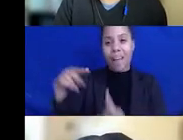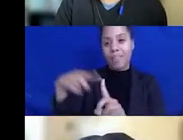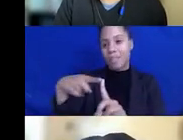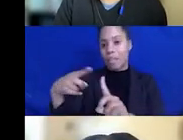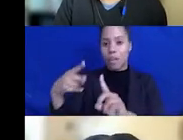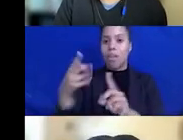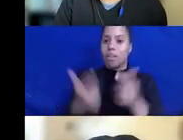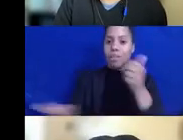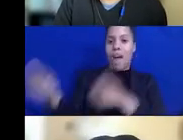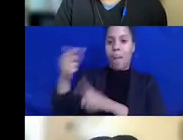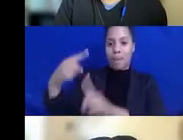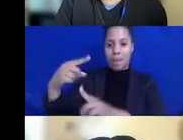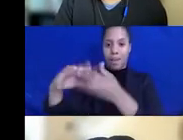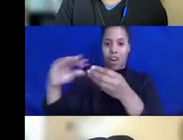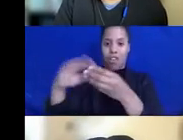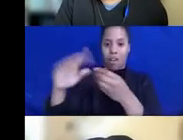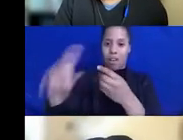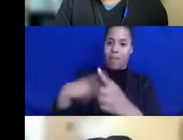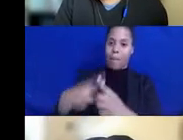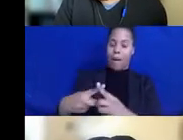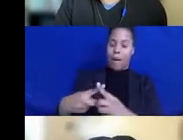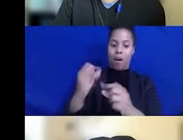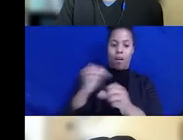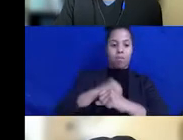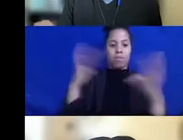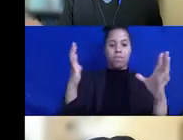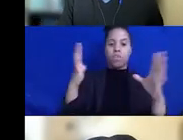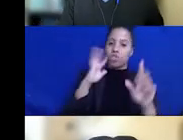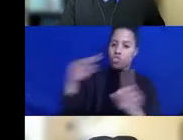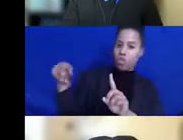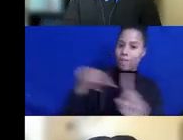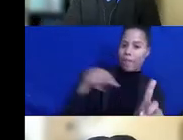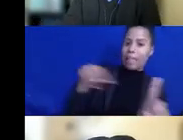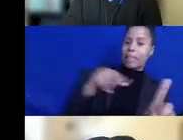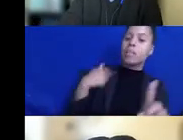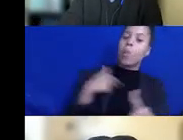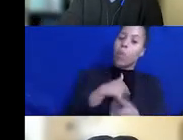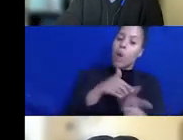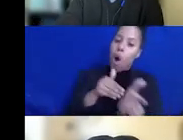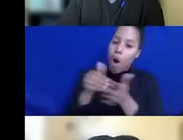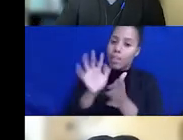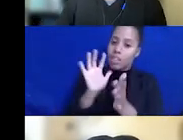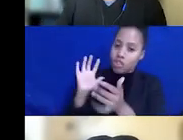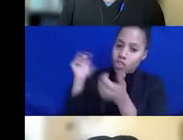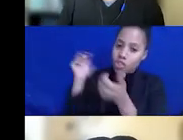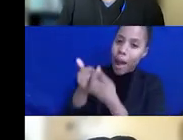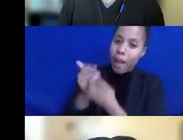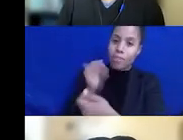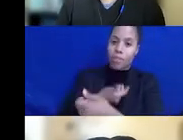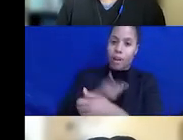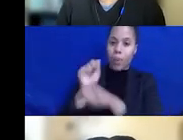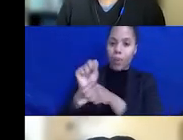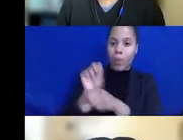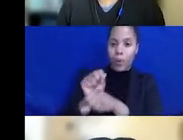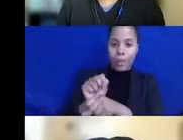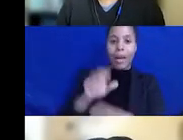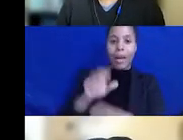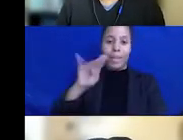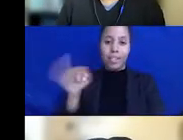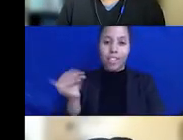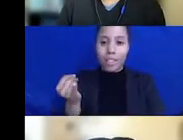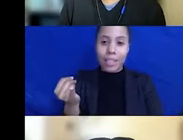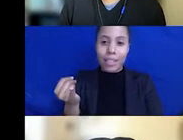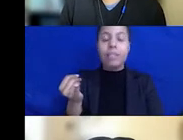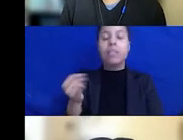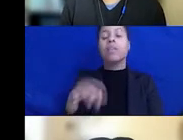about surveillance and a narrative that we often like challenge in our work at MediaJustice. So we wanted to, you